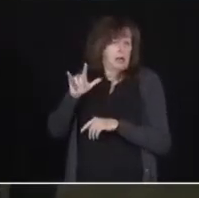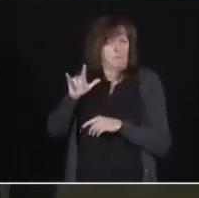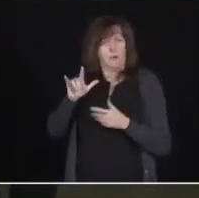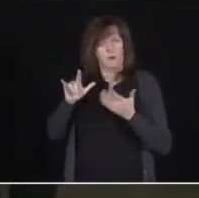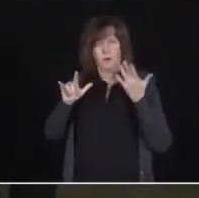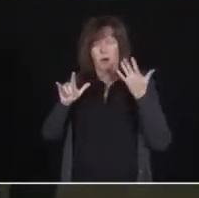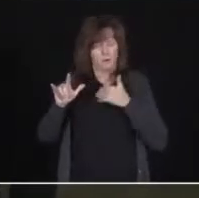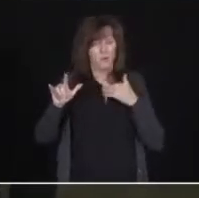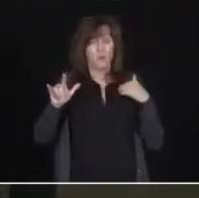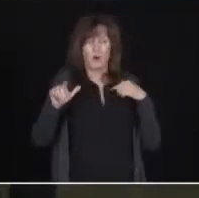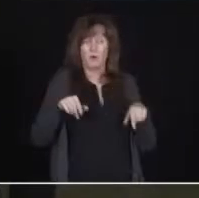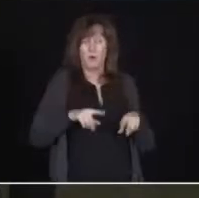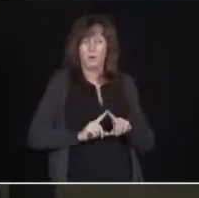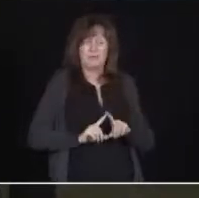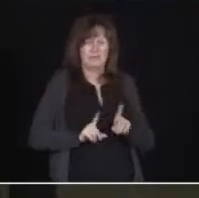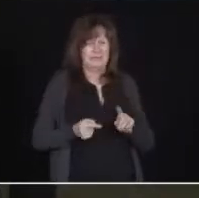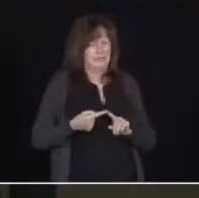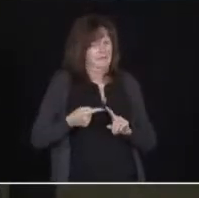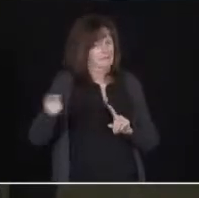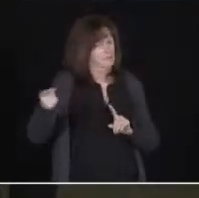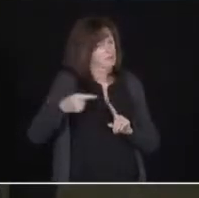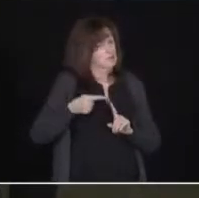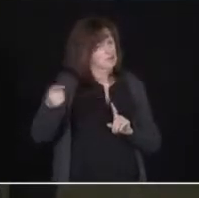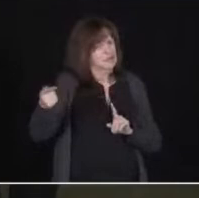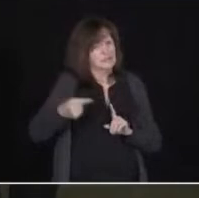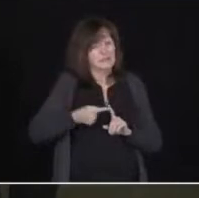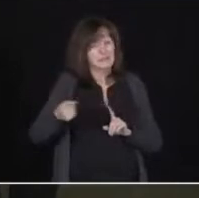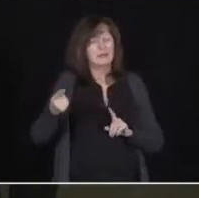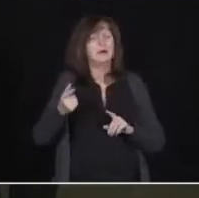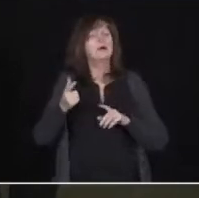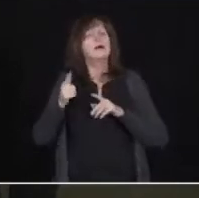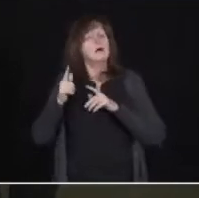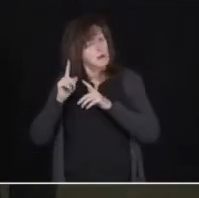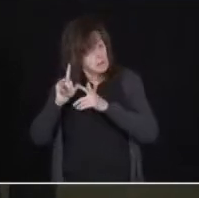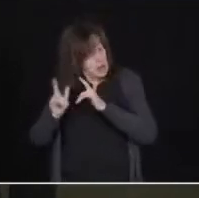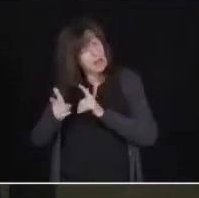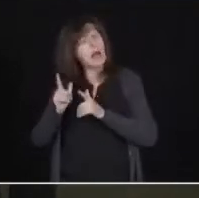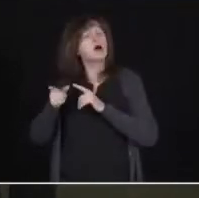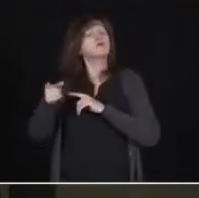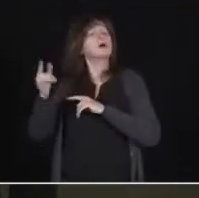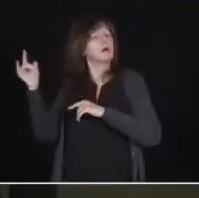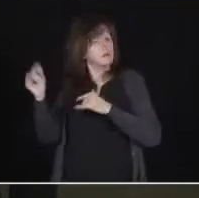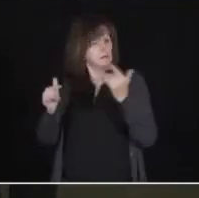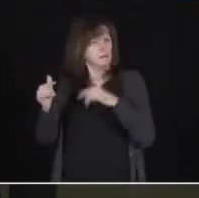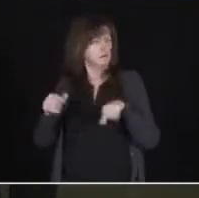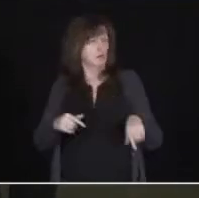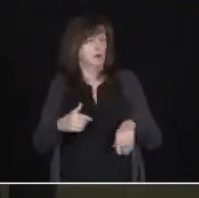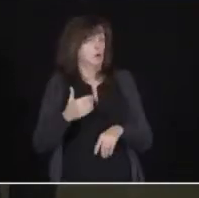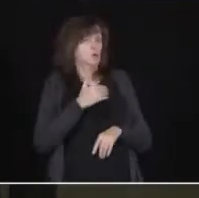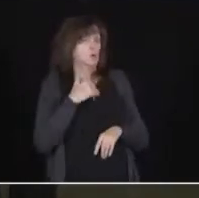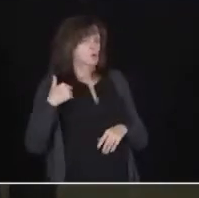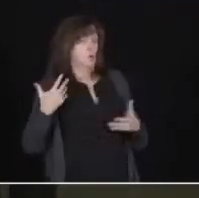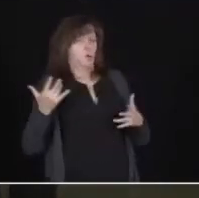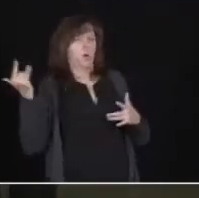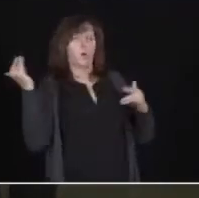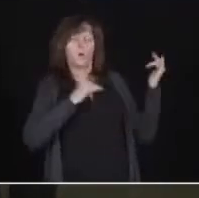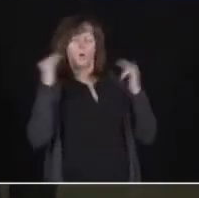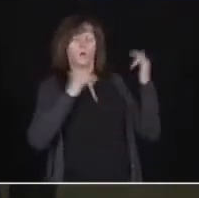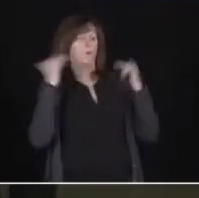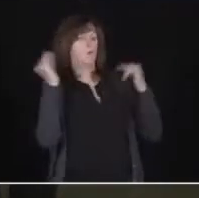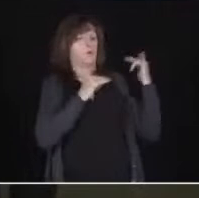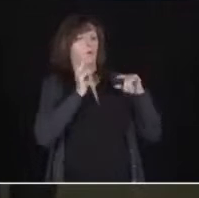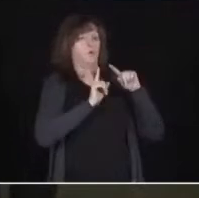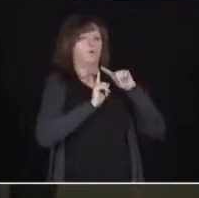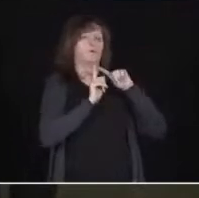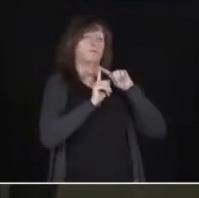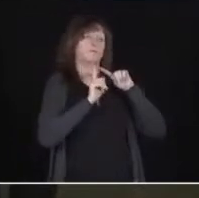different than Calgary. Calgary, it doesn't get the volume, number one, but doesn't get the diversification around the world. Everyone lands